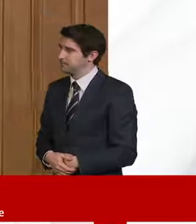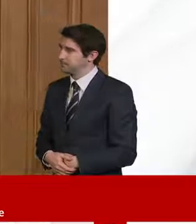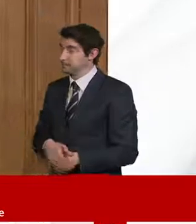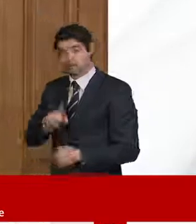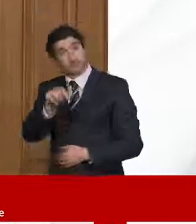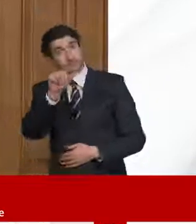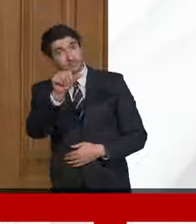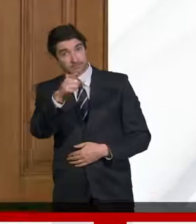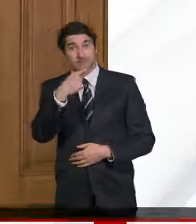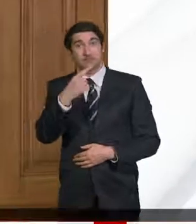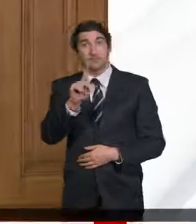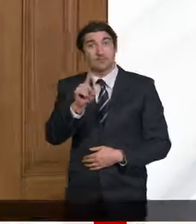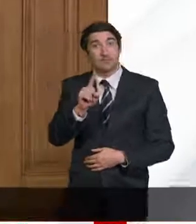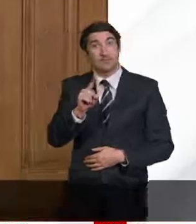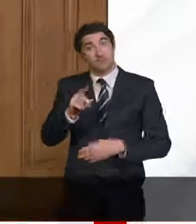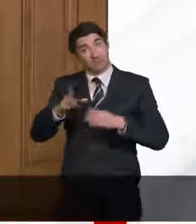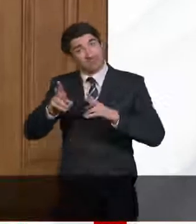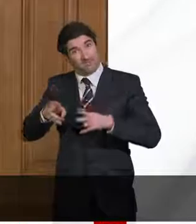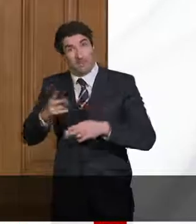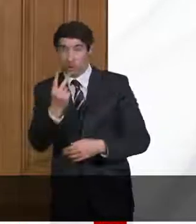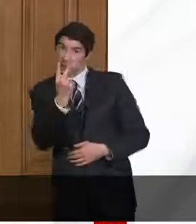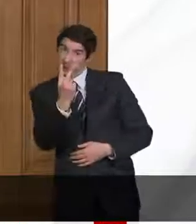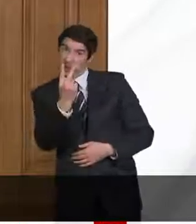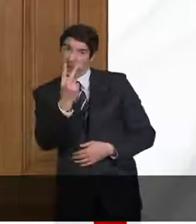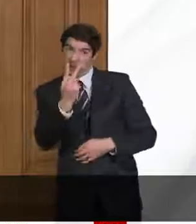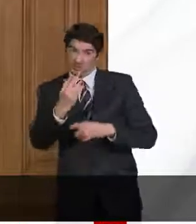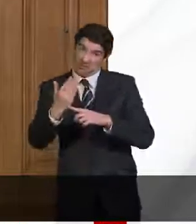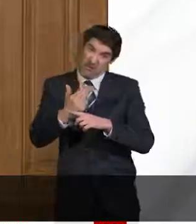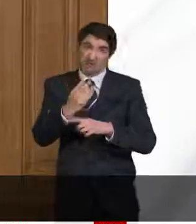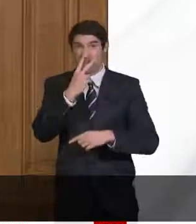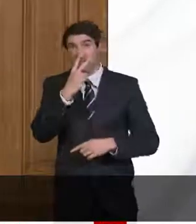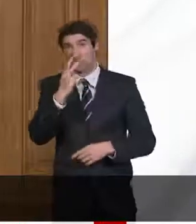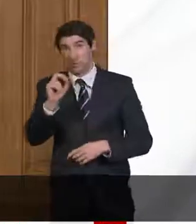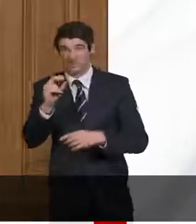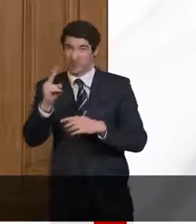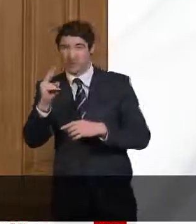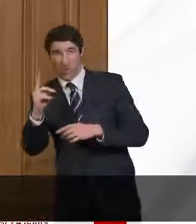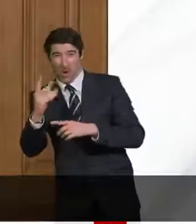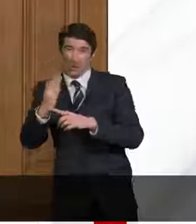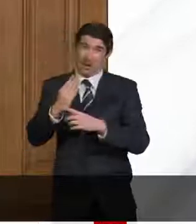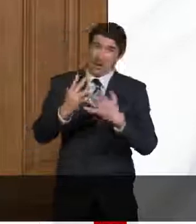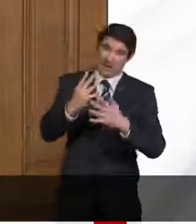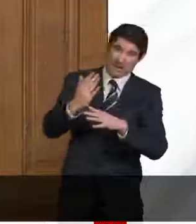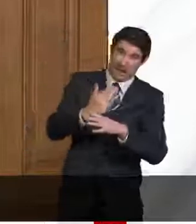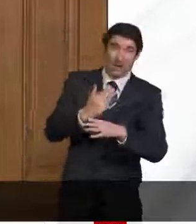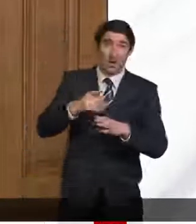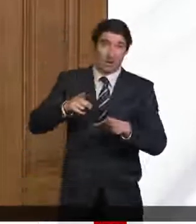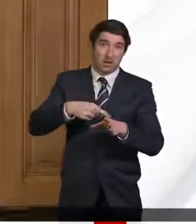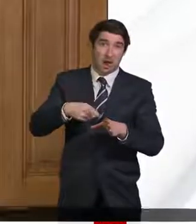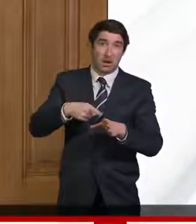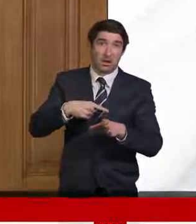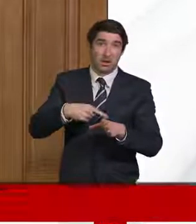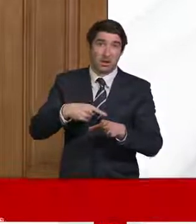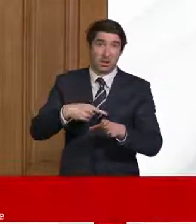lives have lost their life? And I'm sure that has come as a huge shock to their families. I think we have